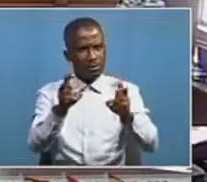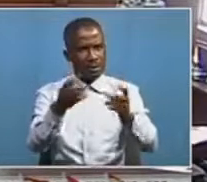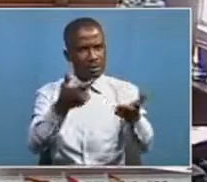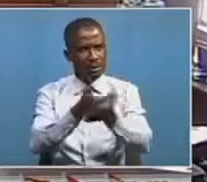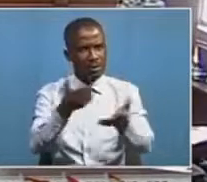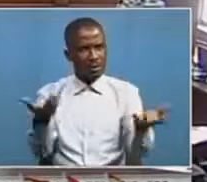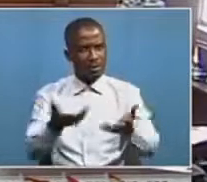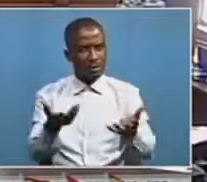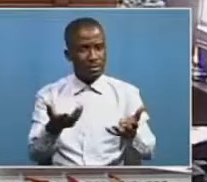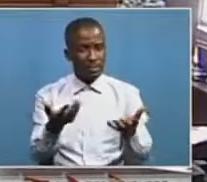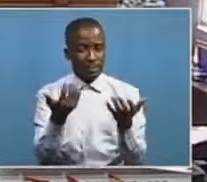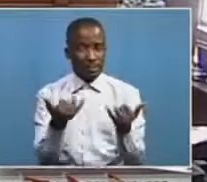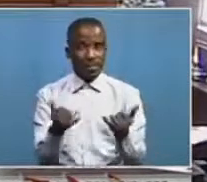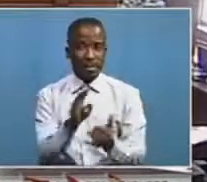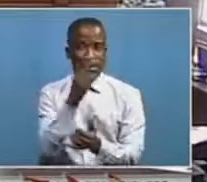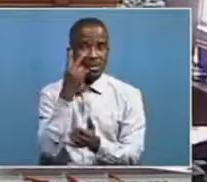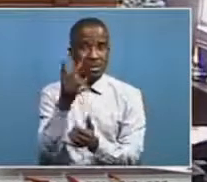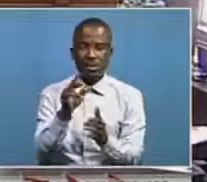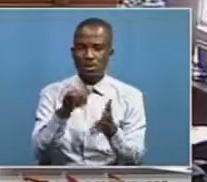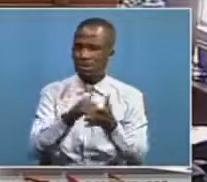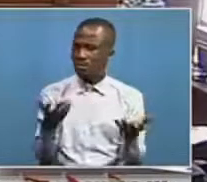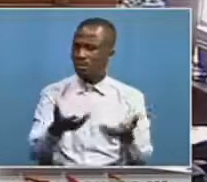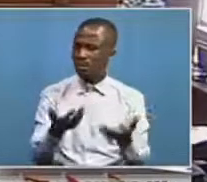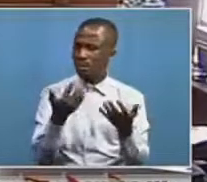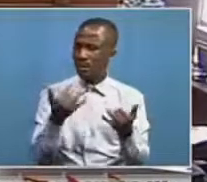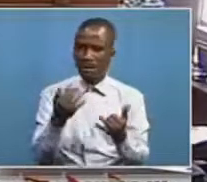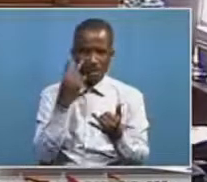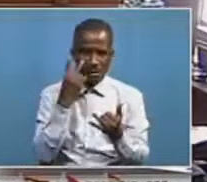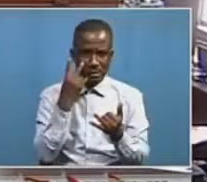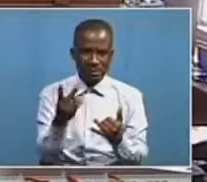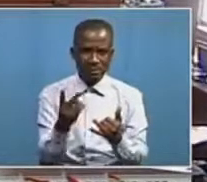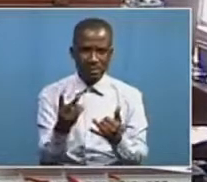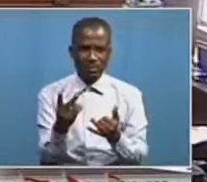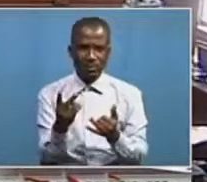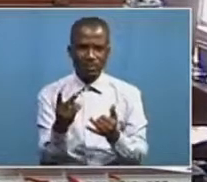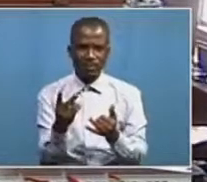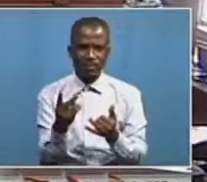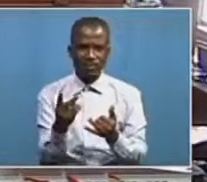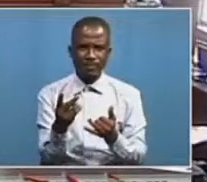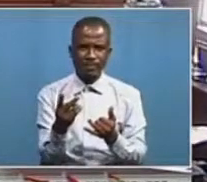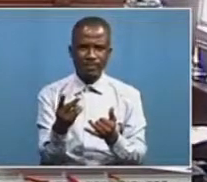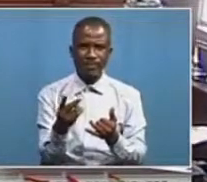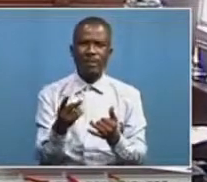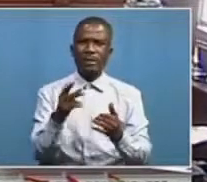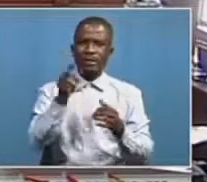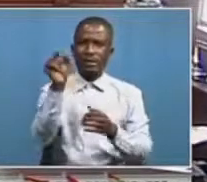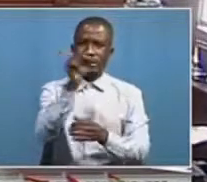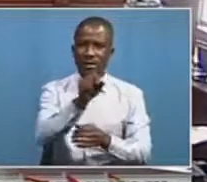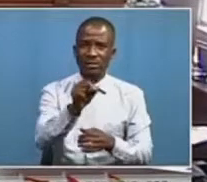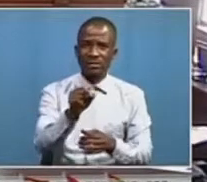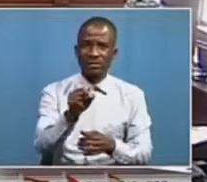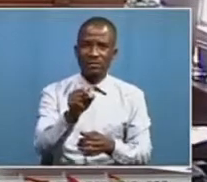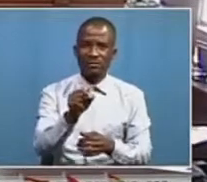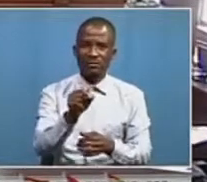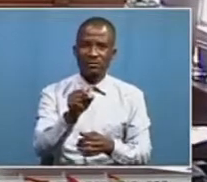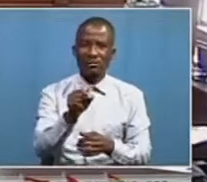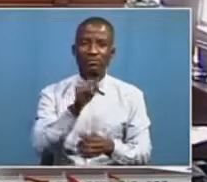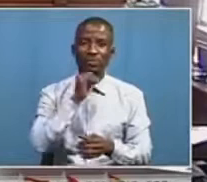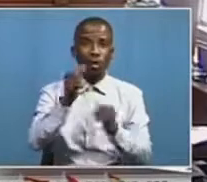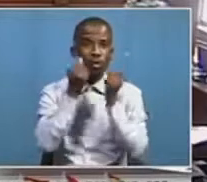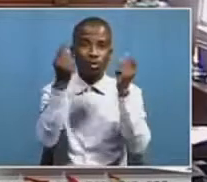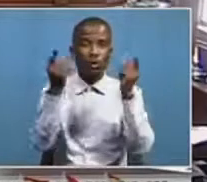apex court determined in our current constitutional dispensation. It is therefore not strange that the attention